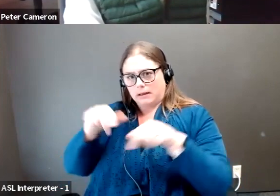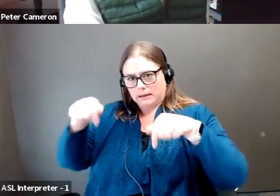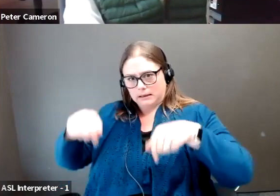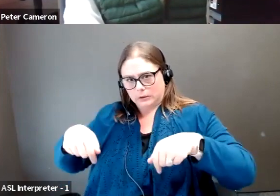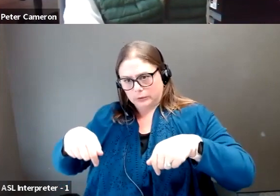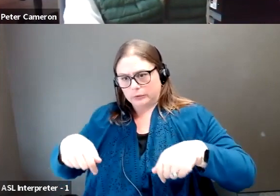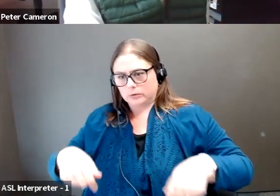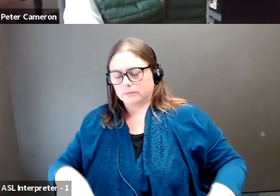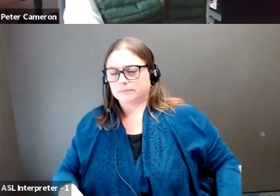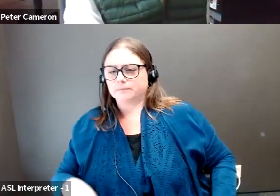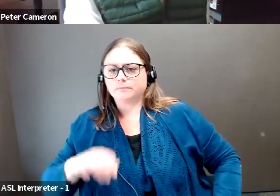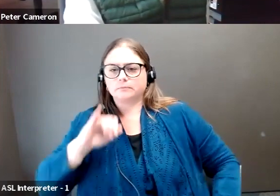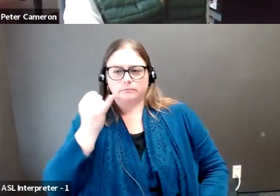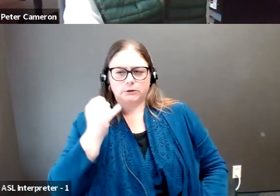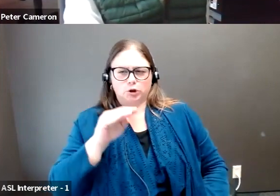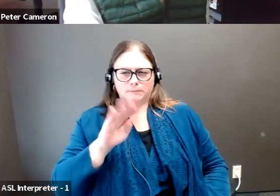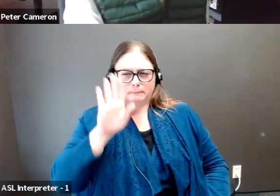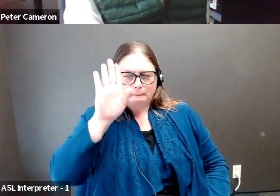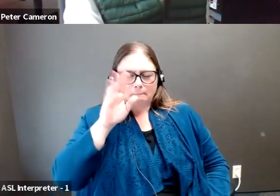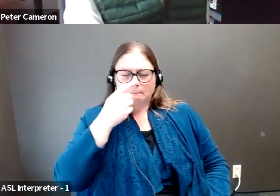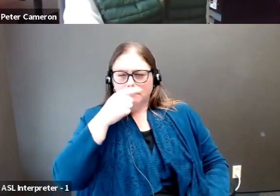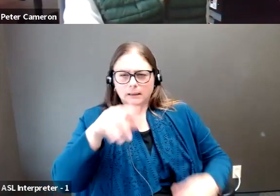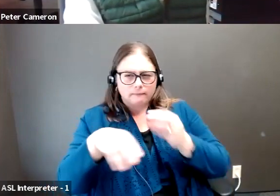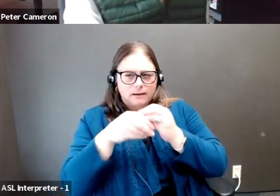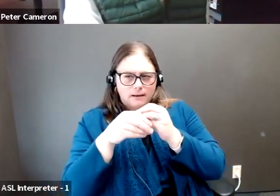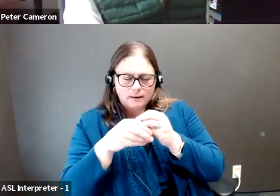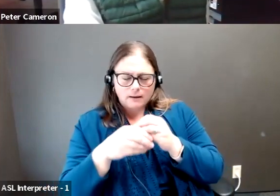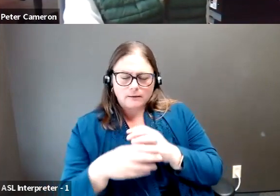that, it's Jim again, the